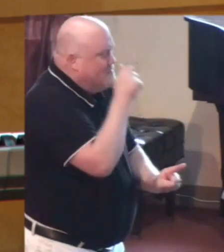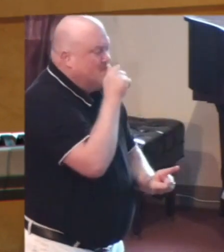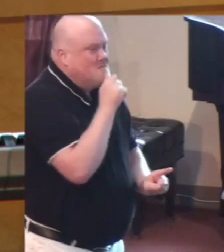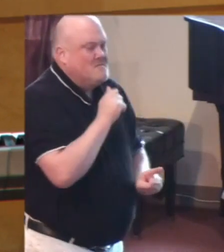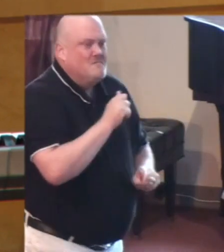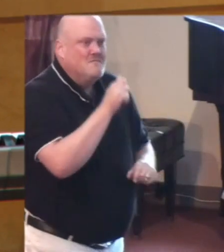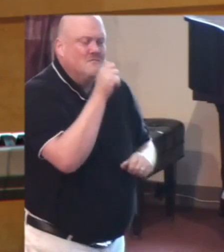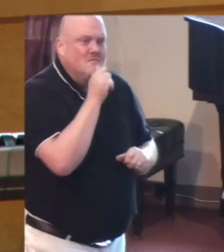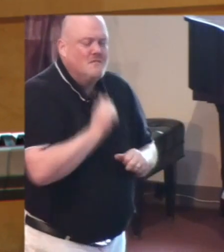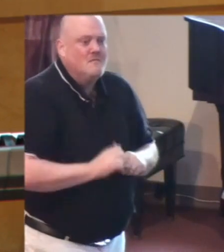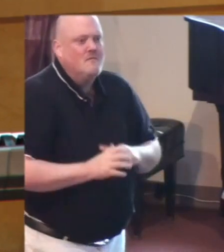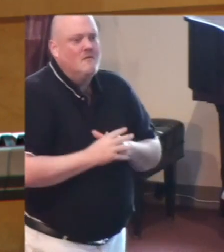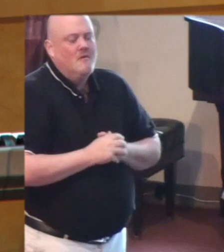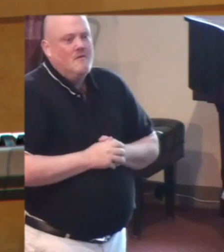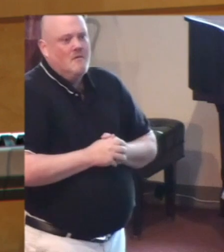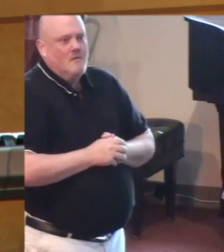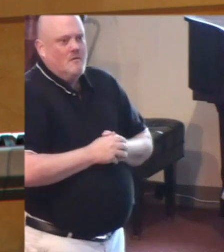away?